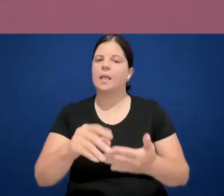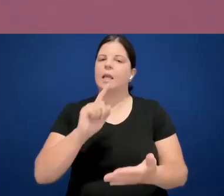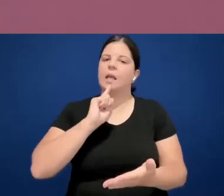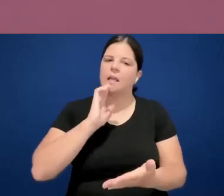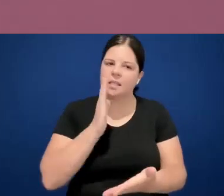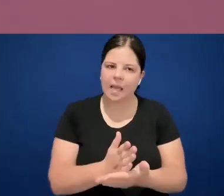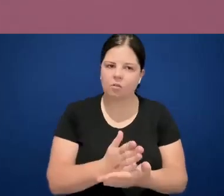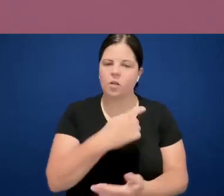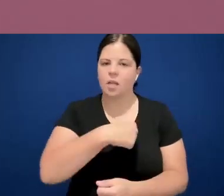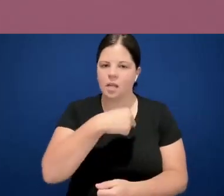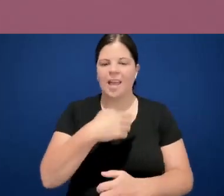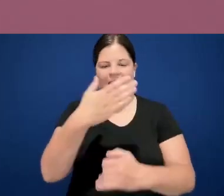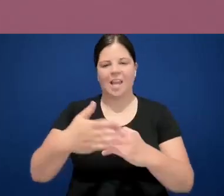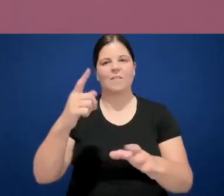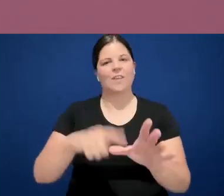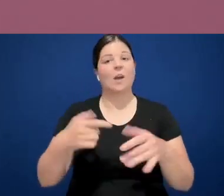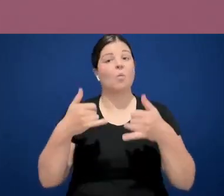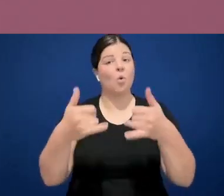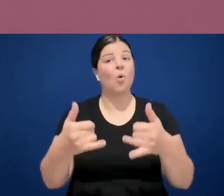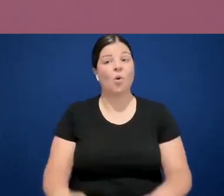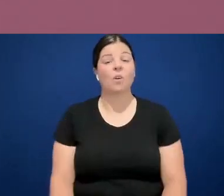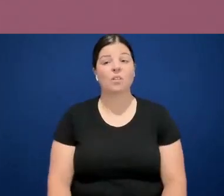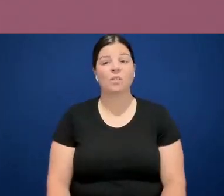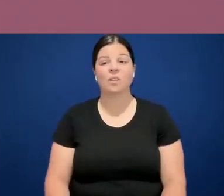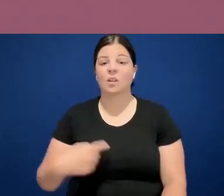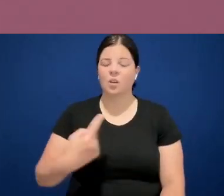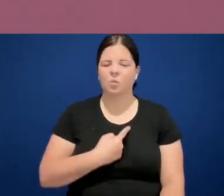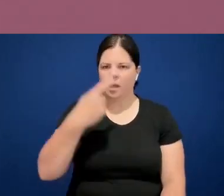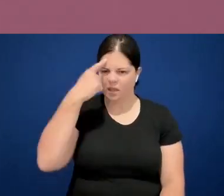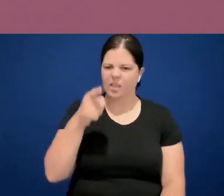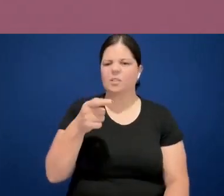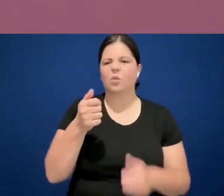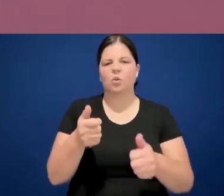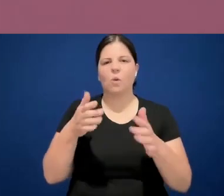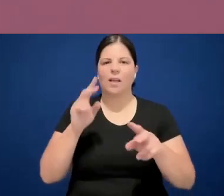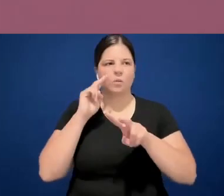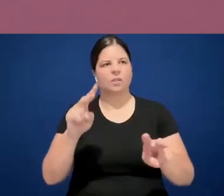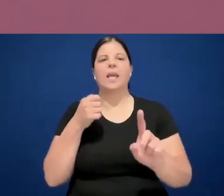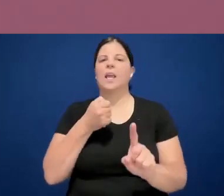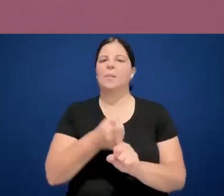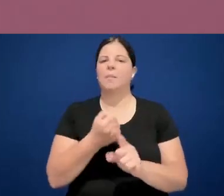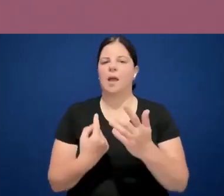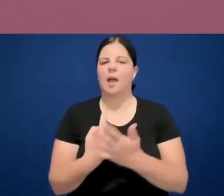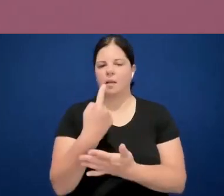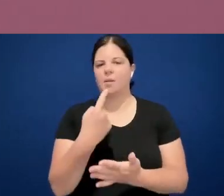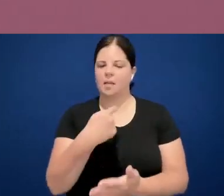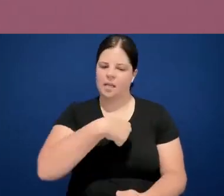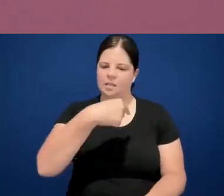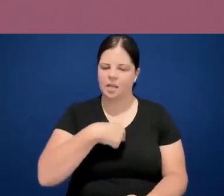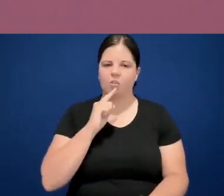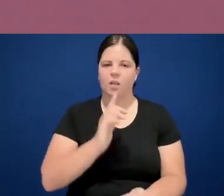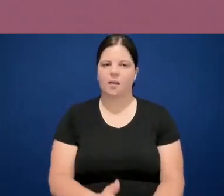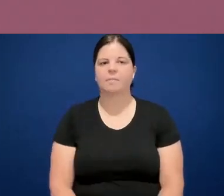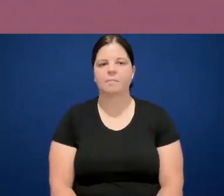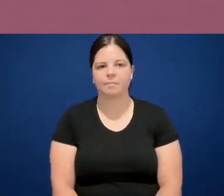end of year awards, and we think that this is a more meaningful way to see impact in the integrity space.